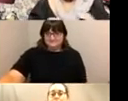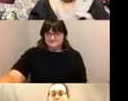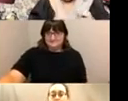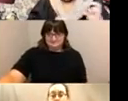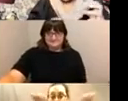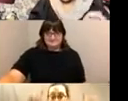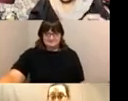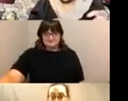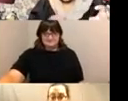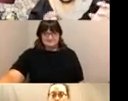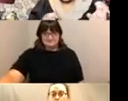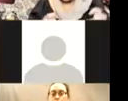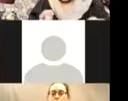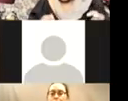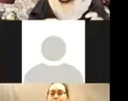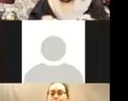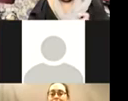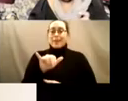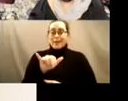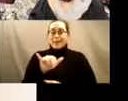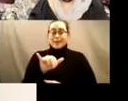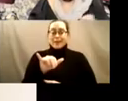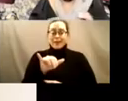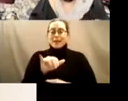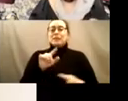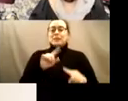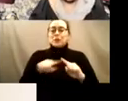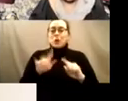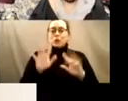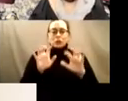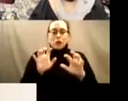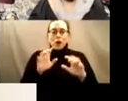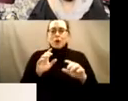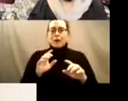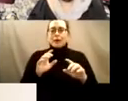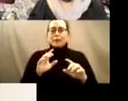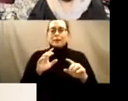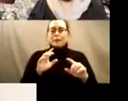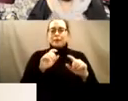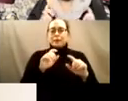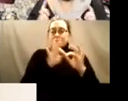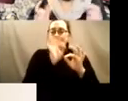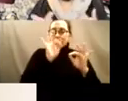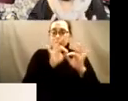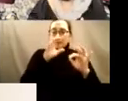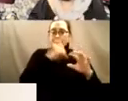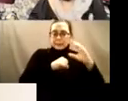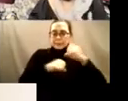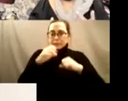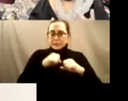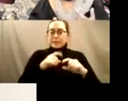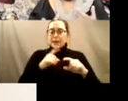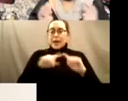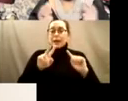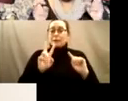But it's not really stitched in a way that's super legible. It's kind of missing some pieces. It's stitched backwards. And